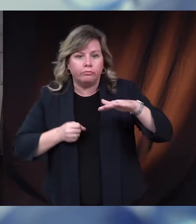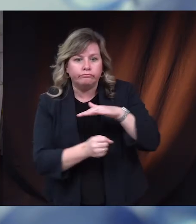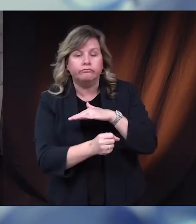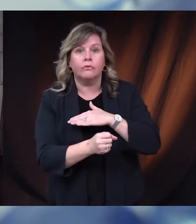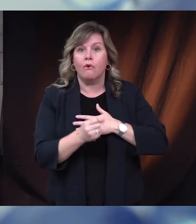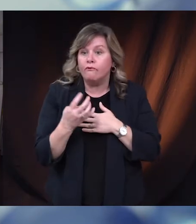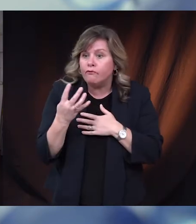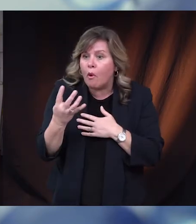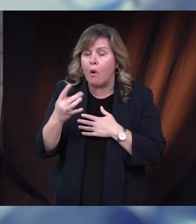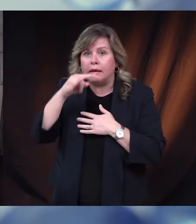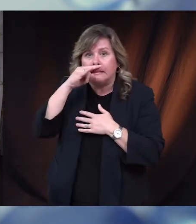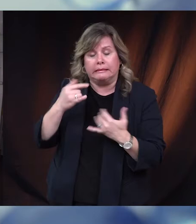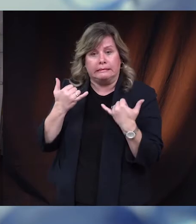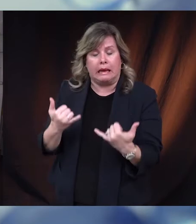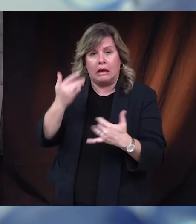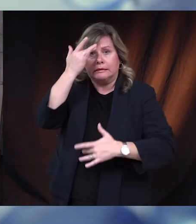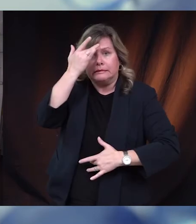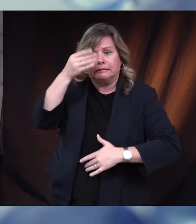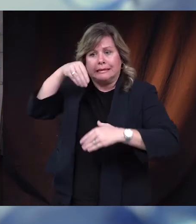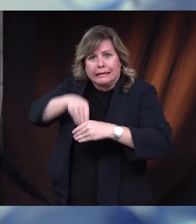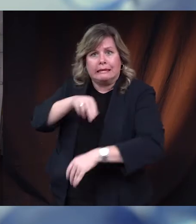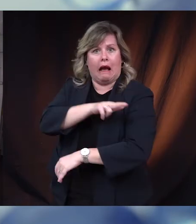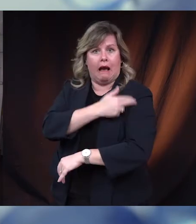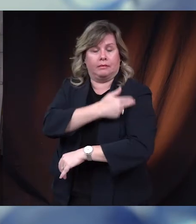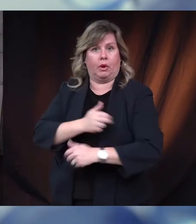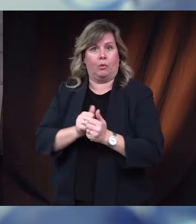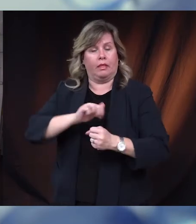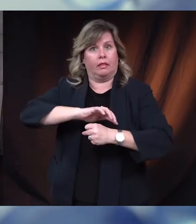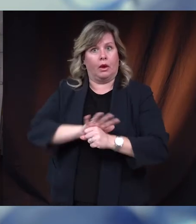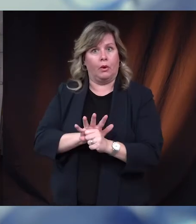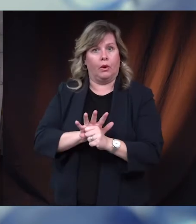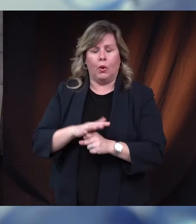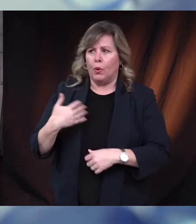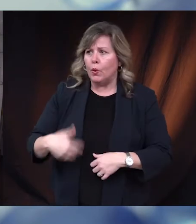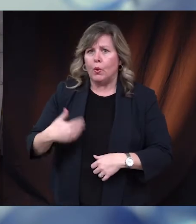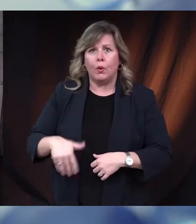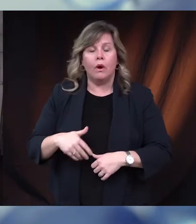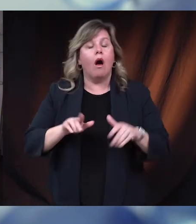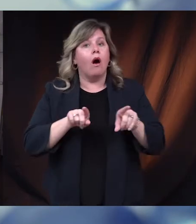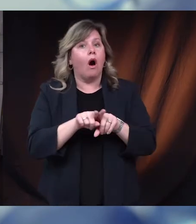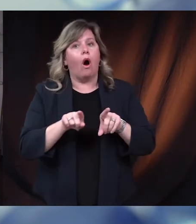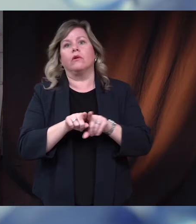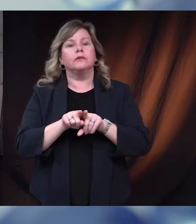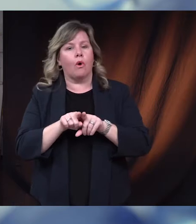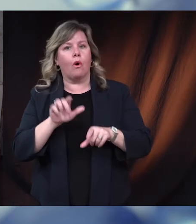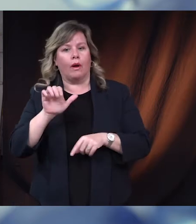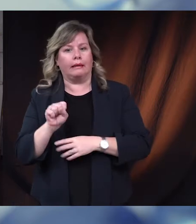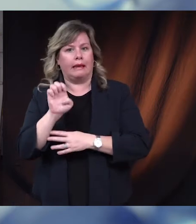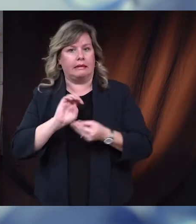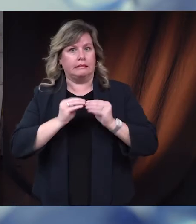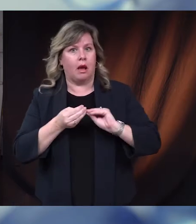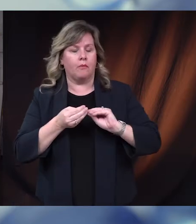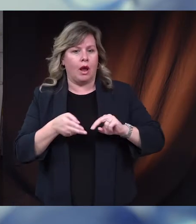are at our children's hospital. And we're seeing cases increase in every age bracket except for